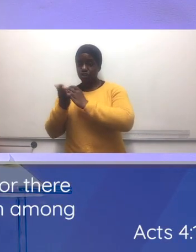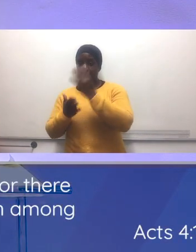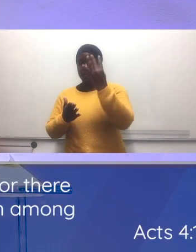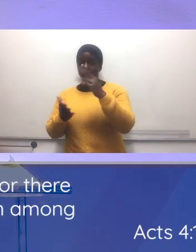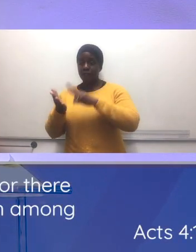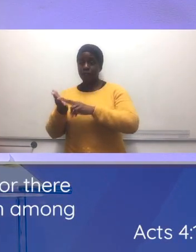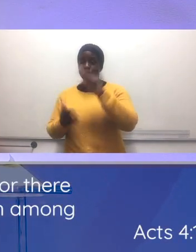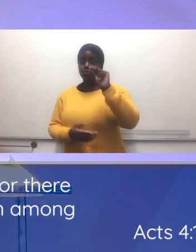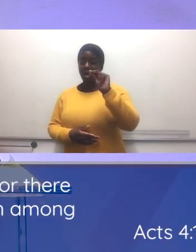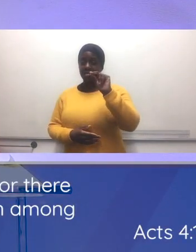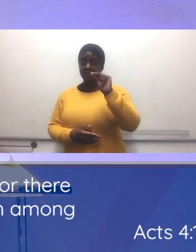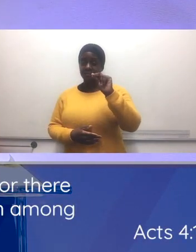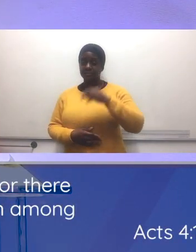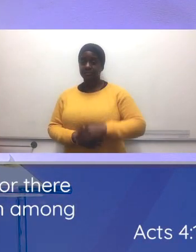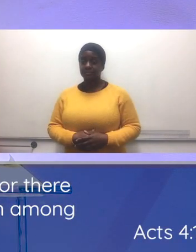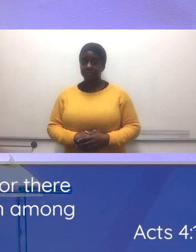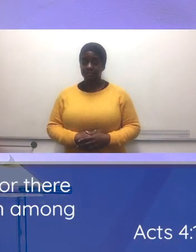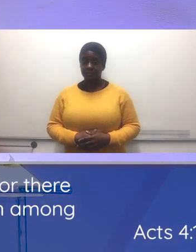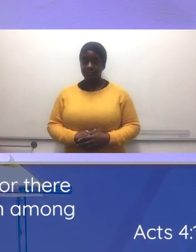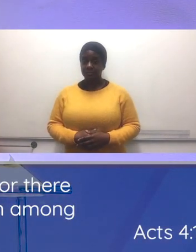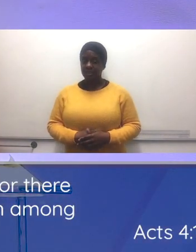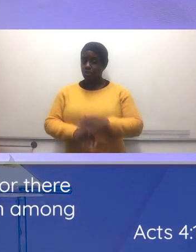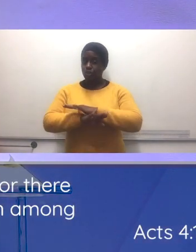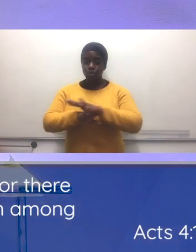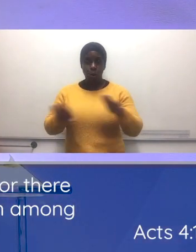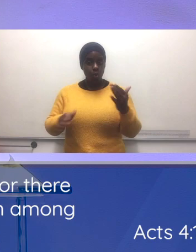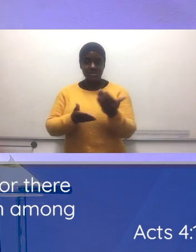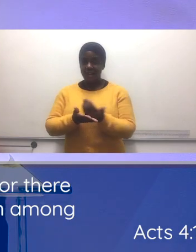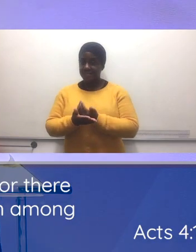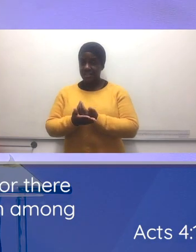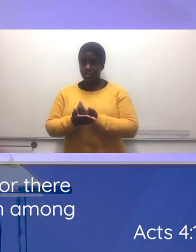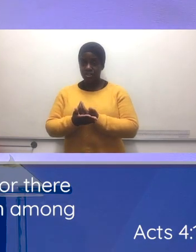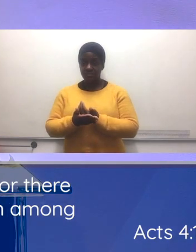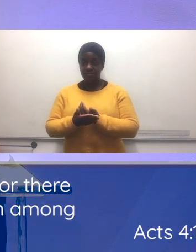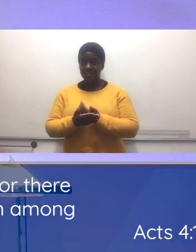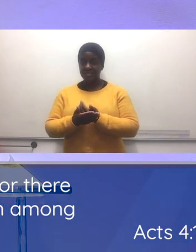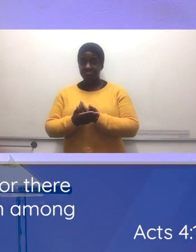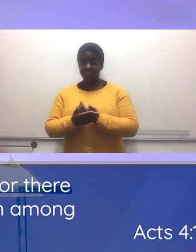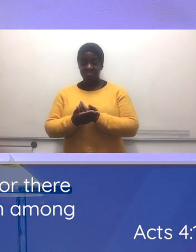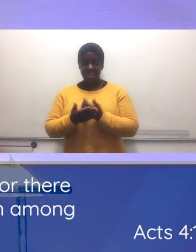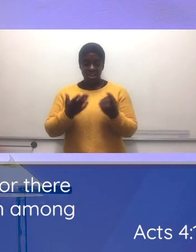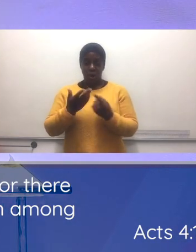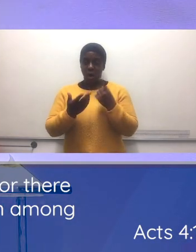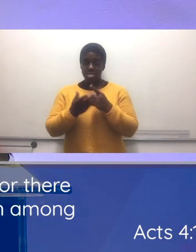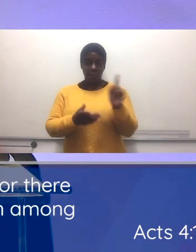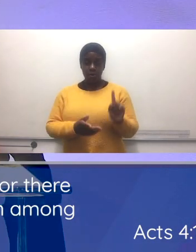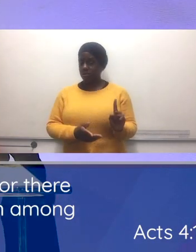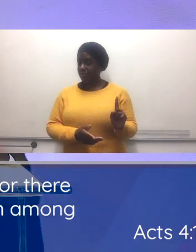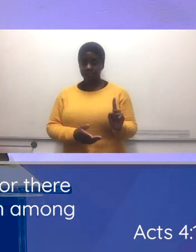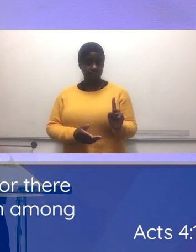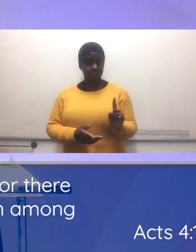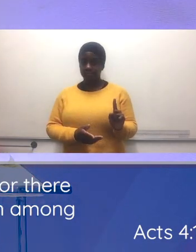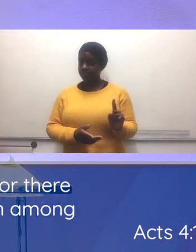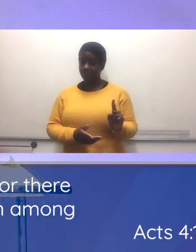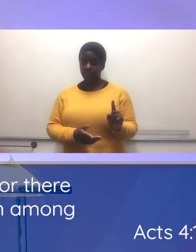12. It says, neither is there salvation in anyone else, for there is